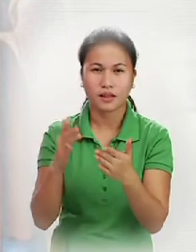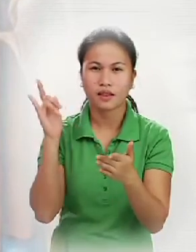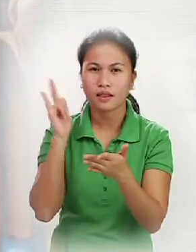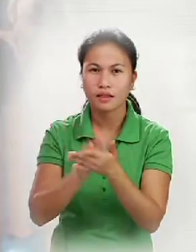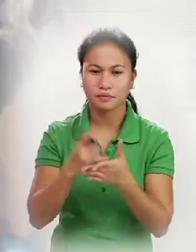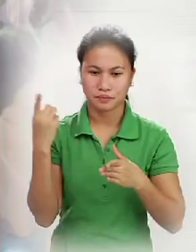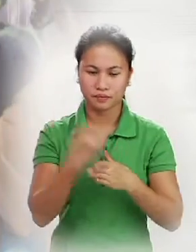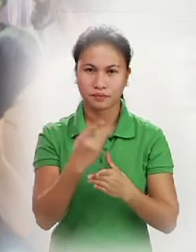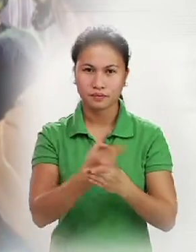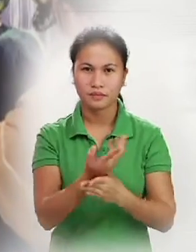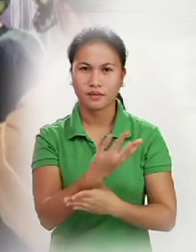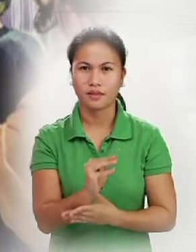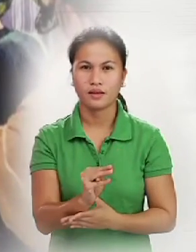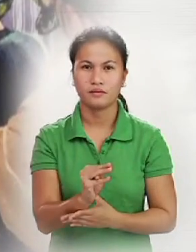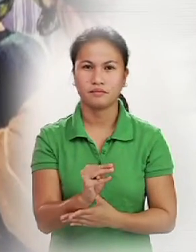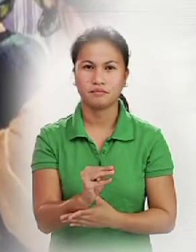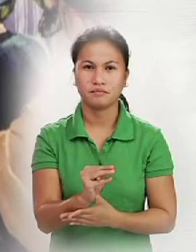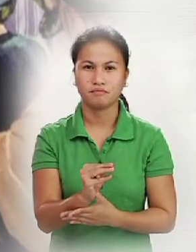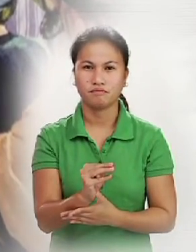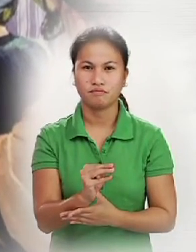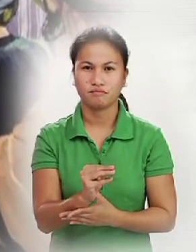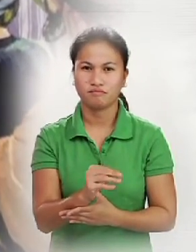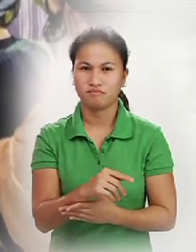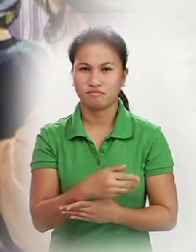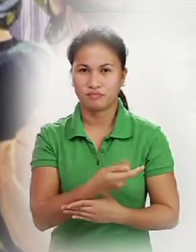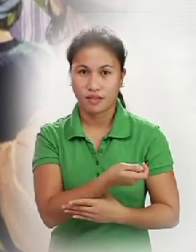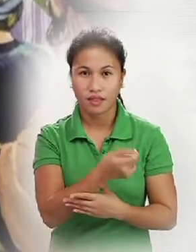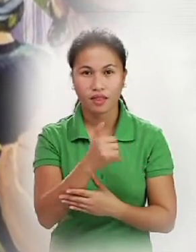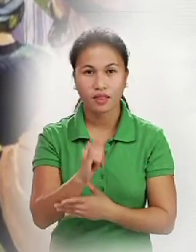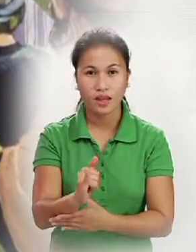them. And they would rather